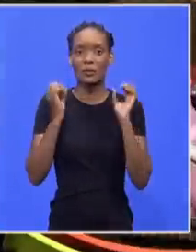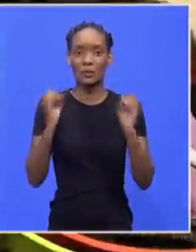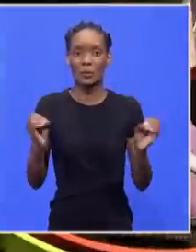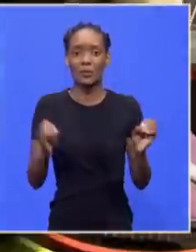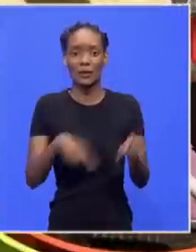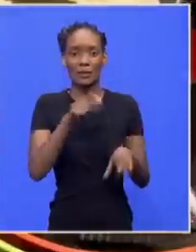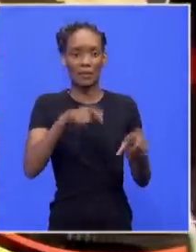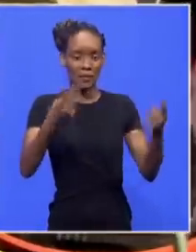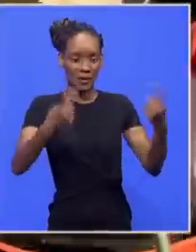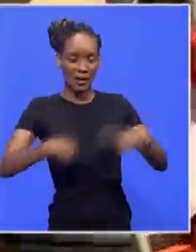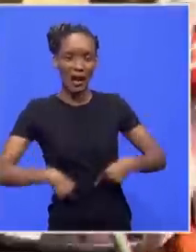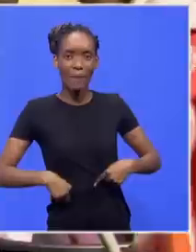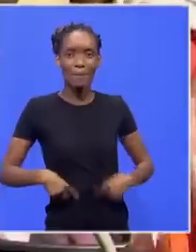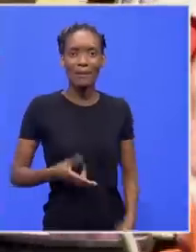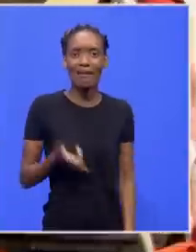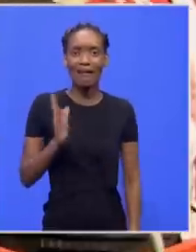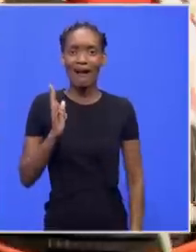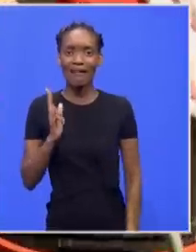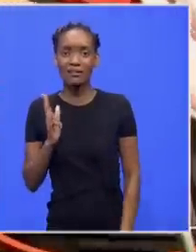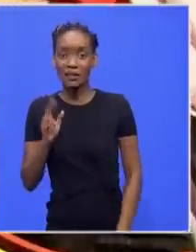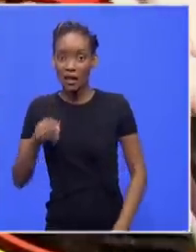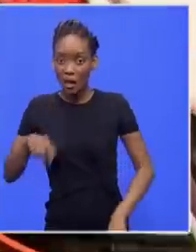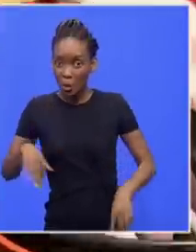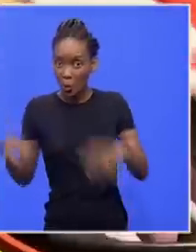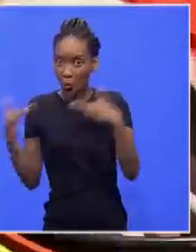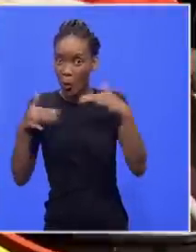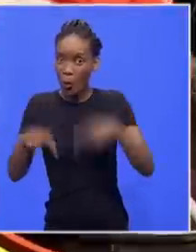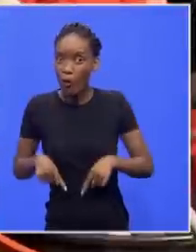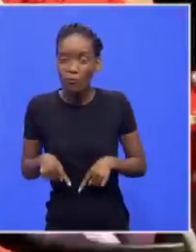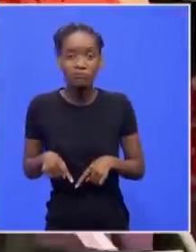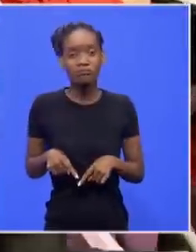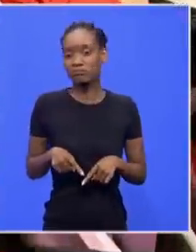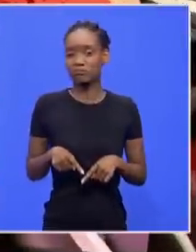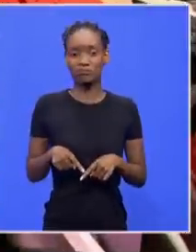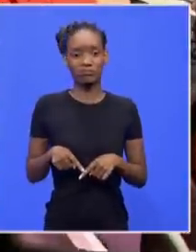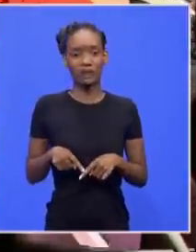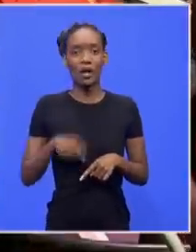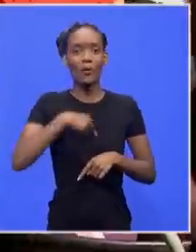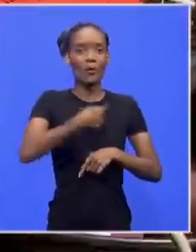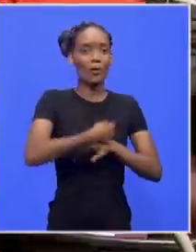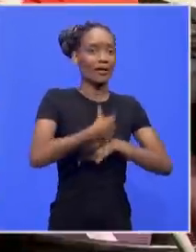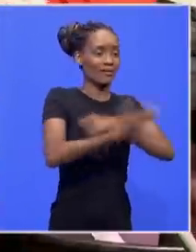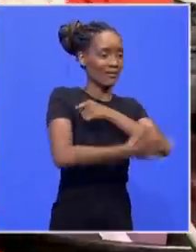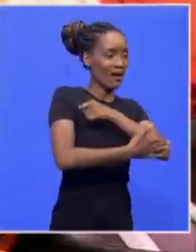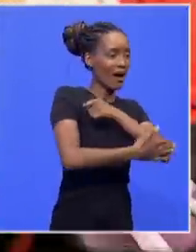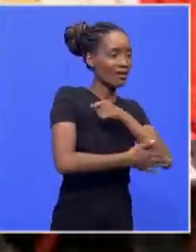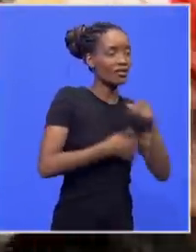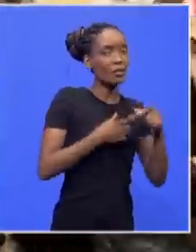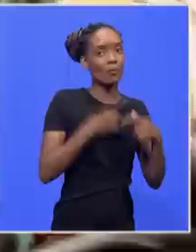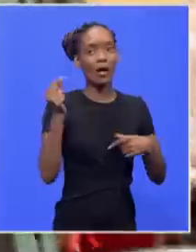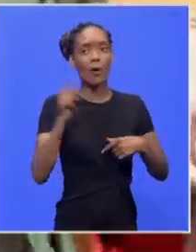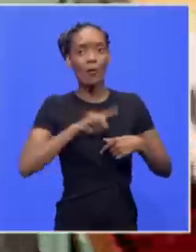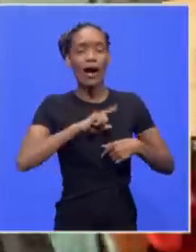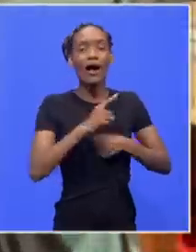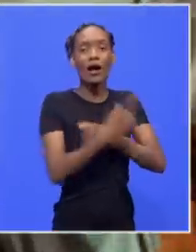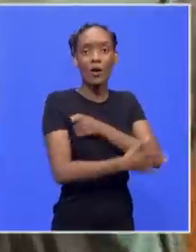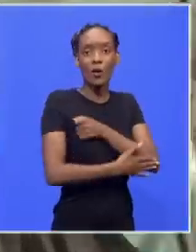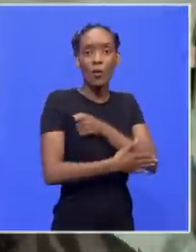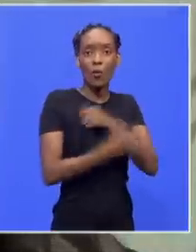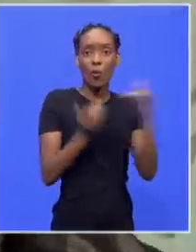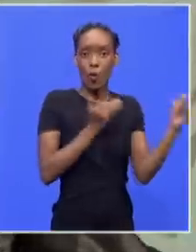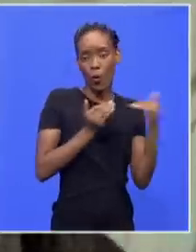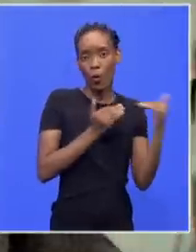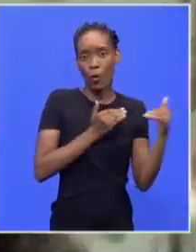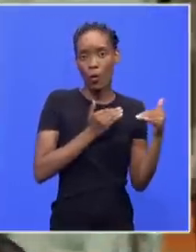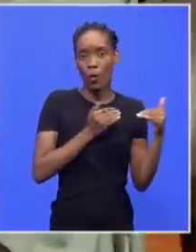with everything. We are not in the war. We're running out to our country because of the war. Here, ne, we just come and look peace. But here